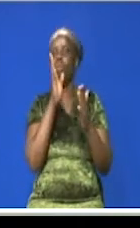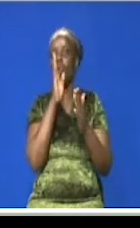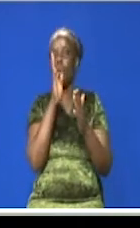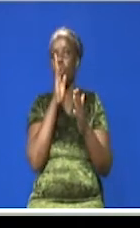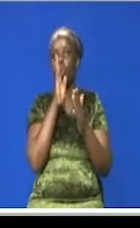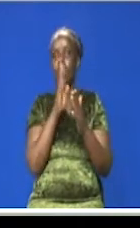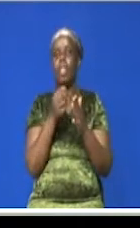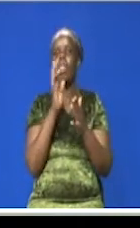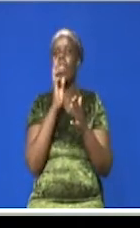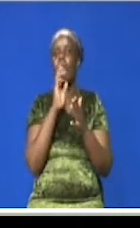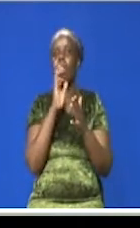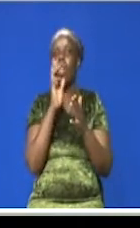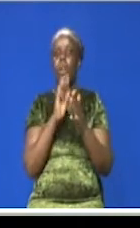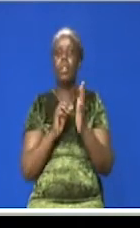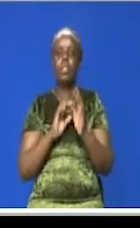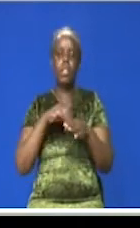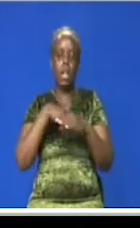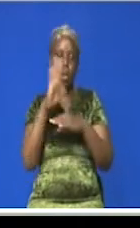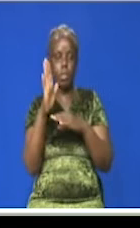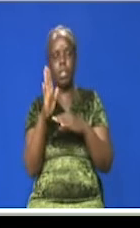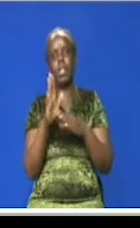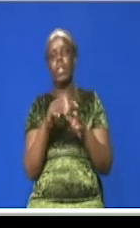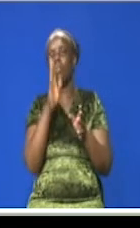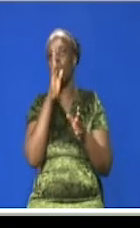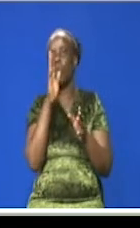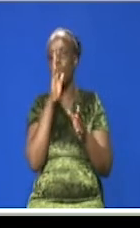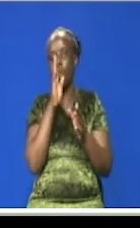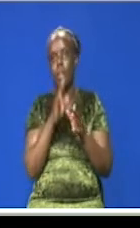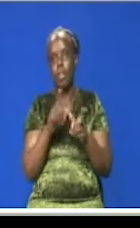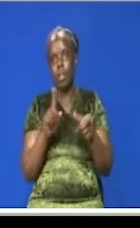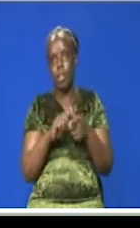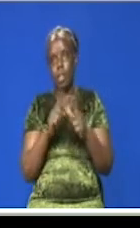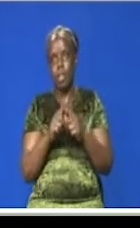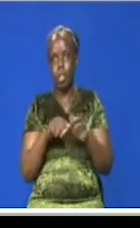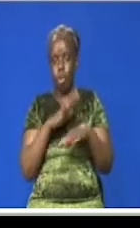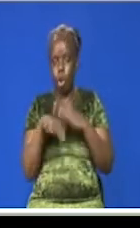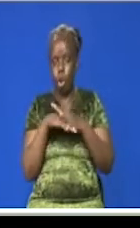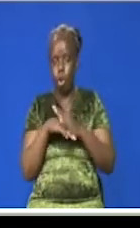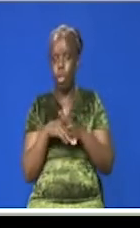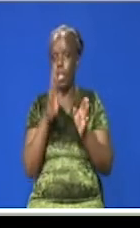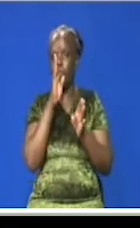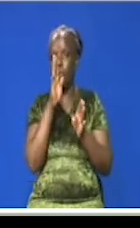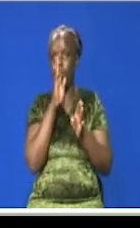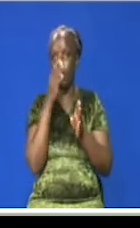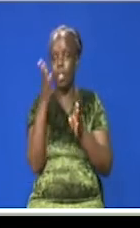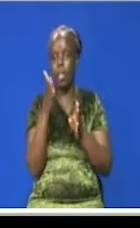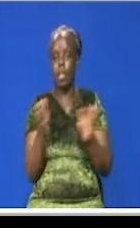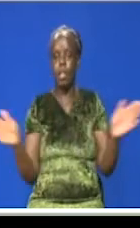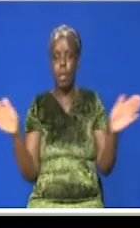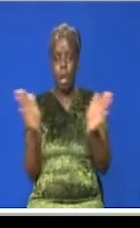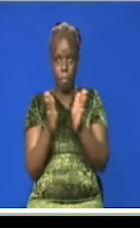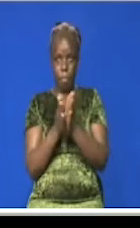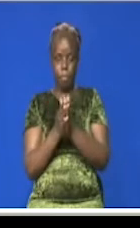The one in red, external borrowing. Then all that borrowing put